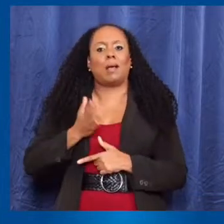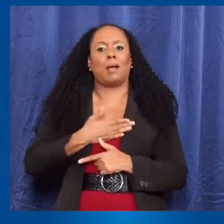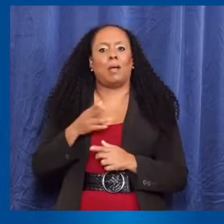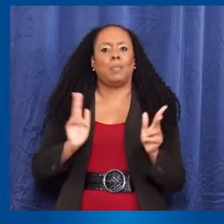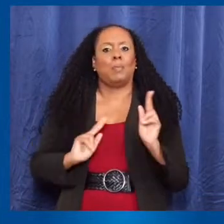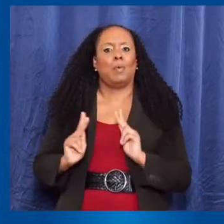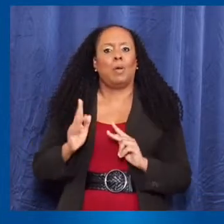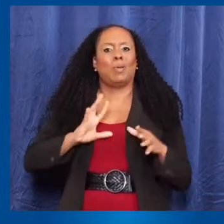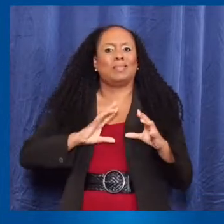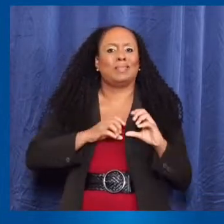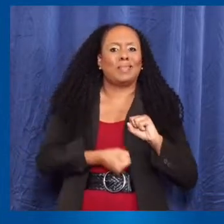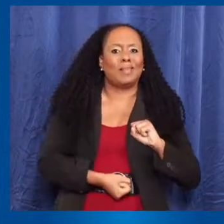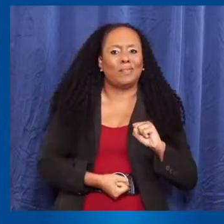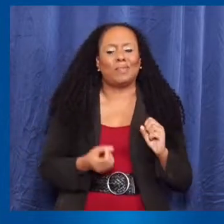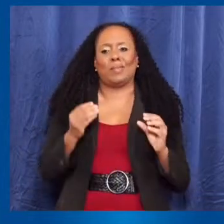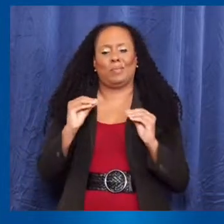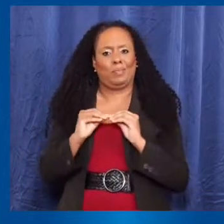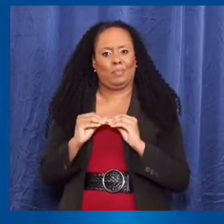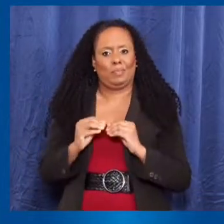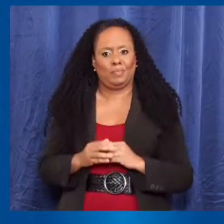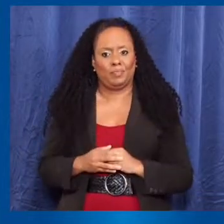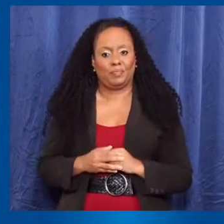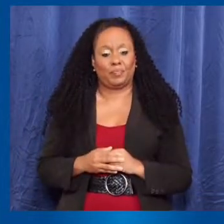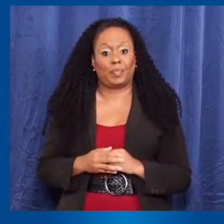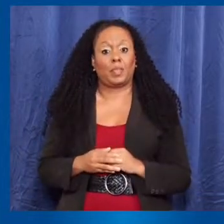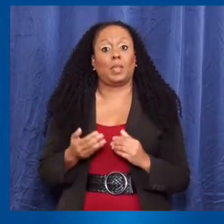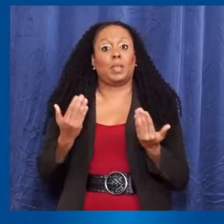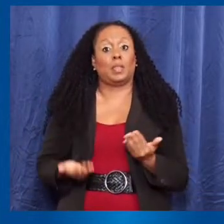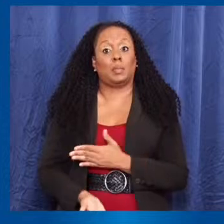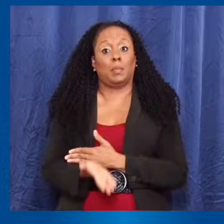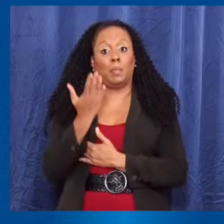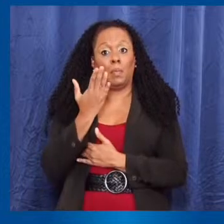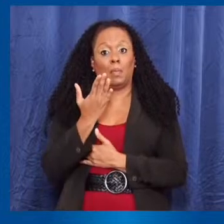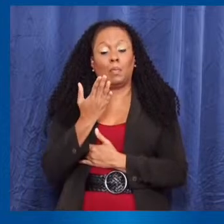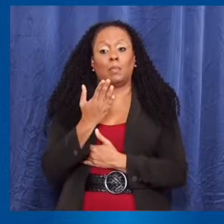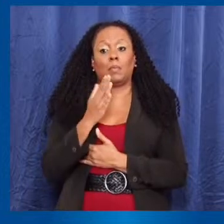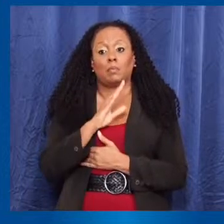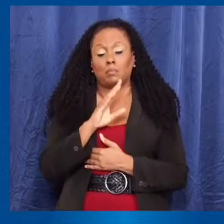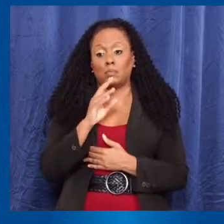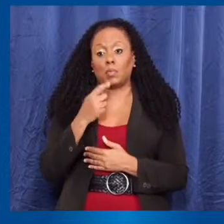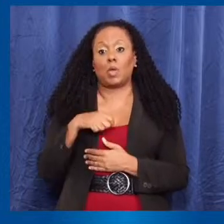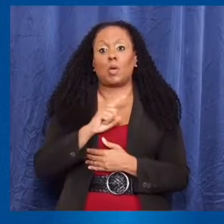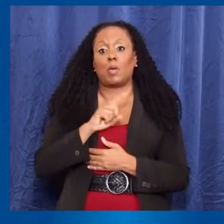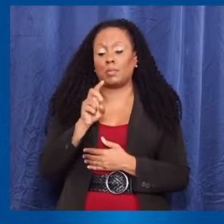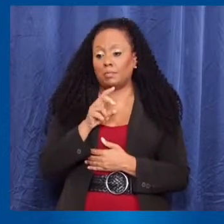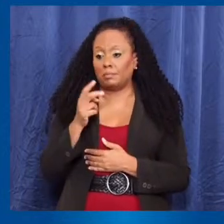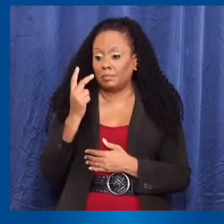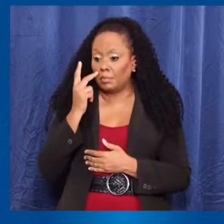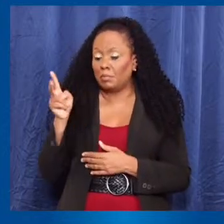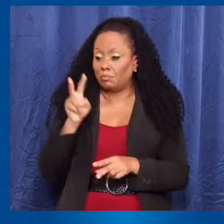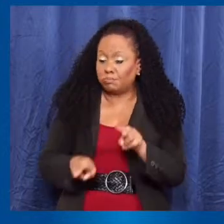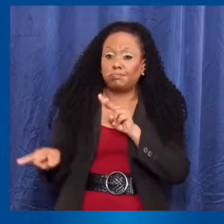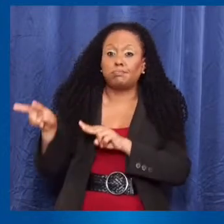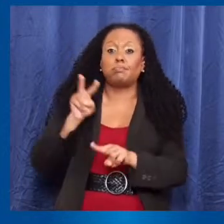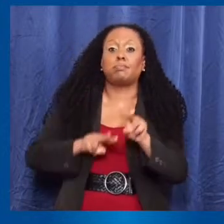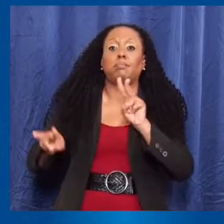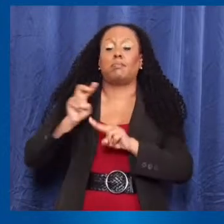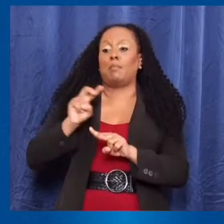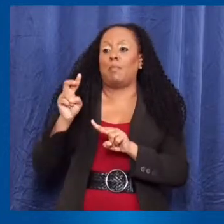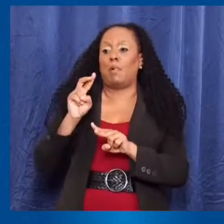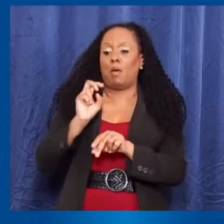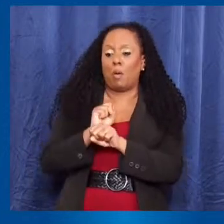far worse. We took the minister this morning to see the work that we've been doing on the West Coast, the revetments,